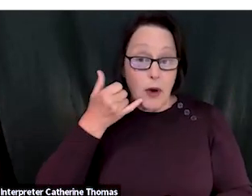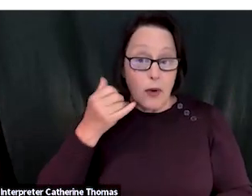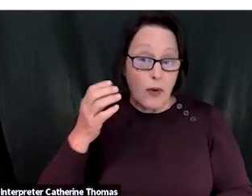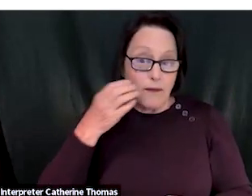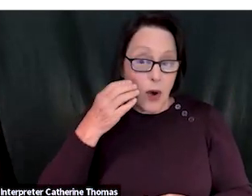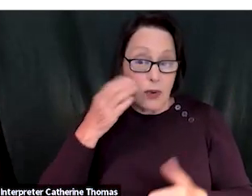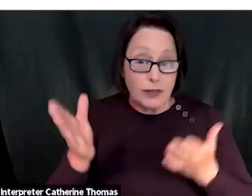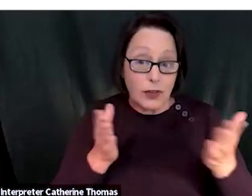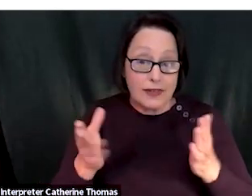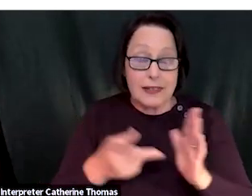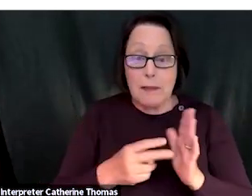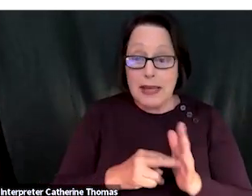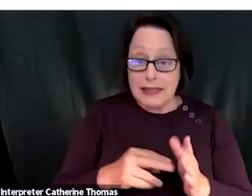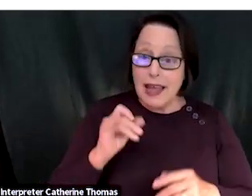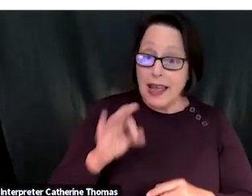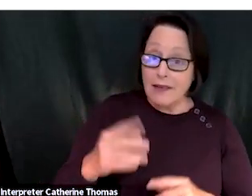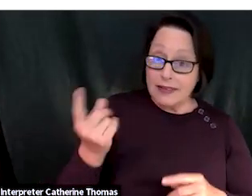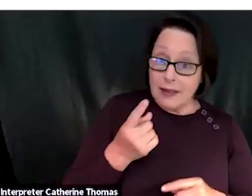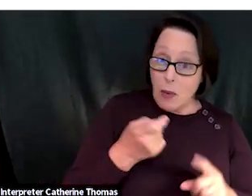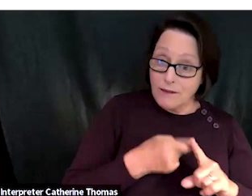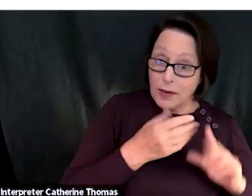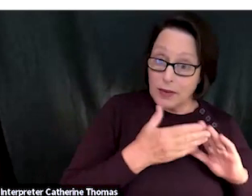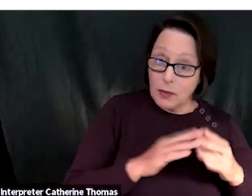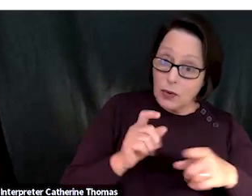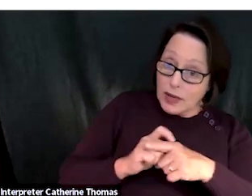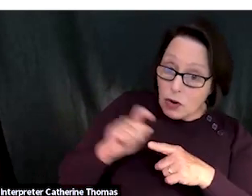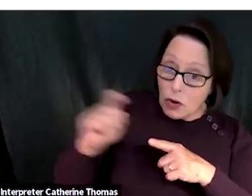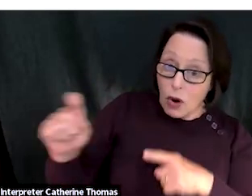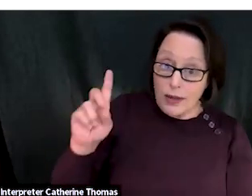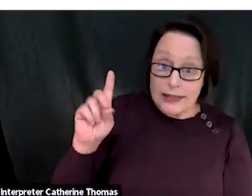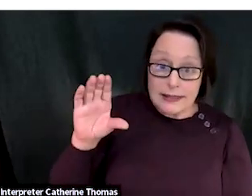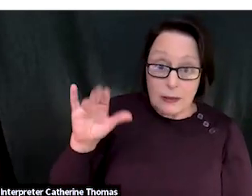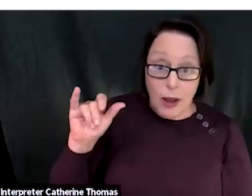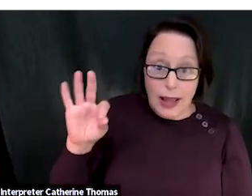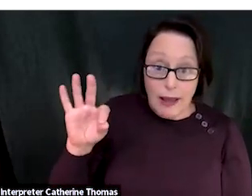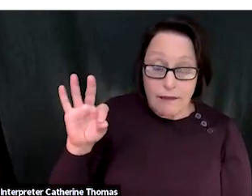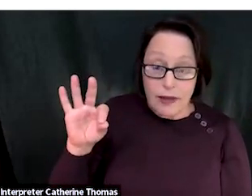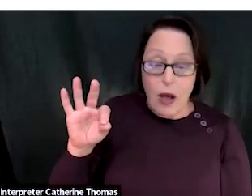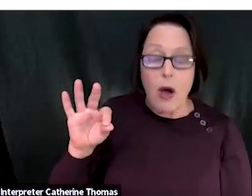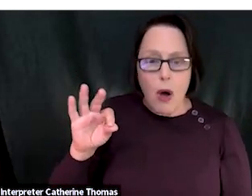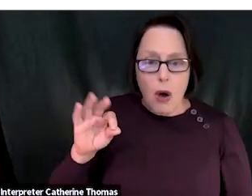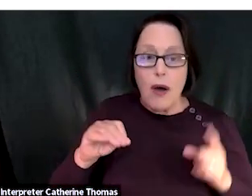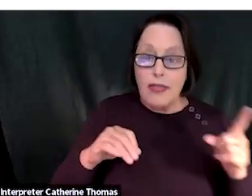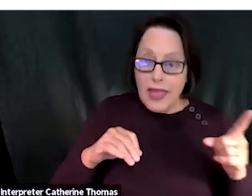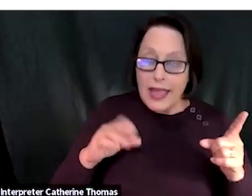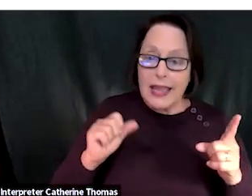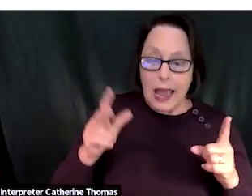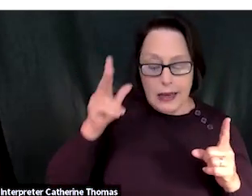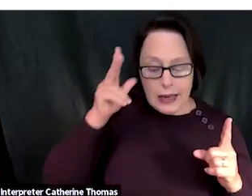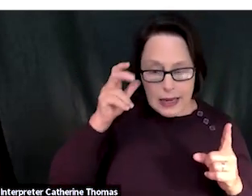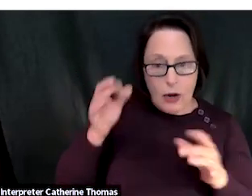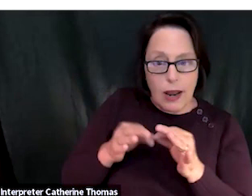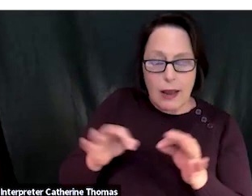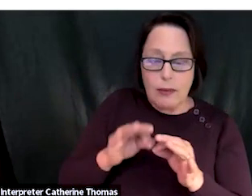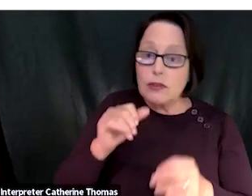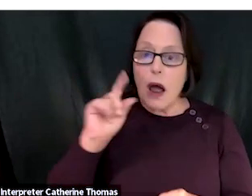of the community call DCYF, they have the option to hear and interact in languages other